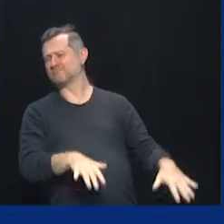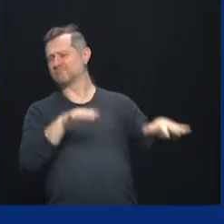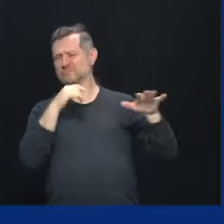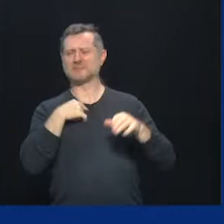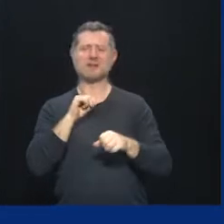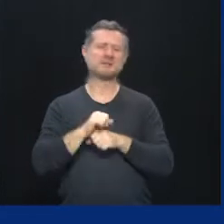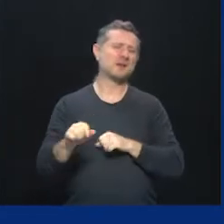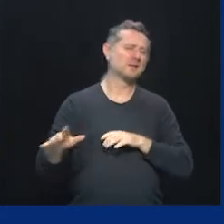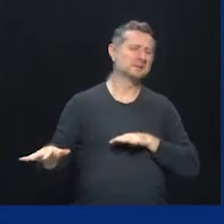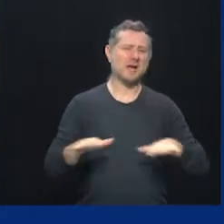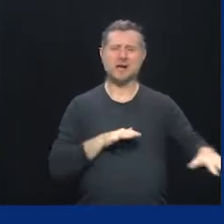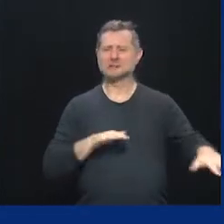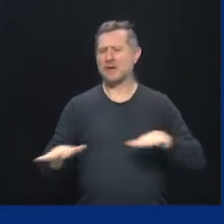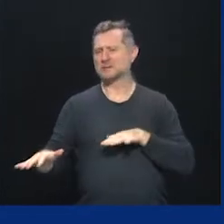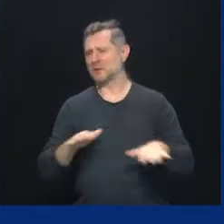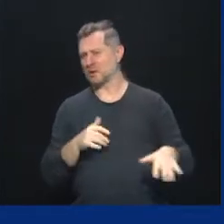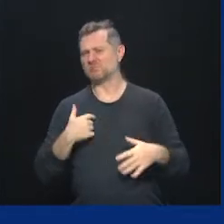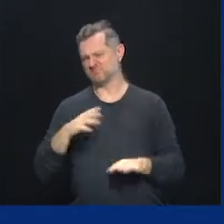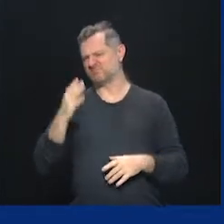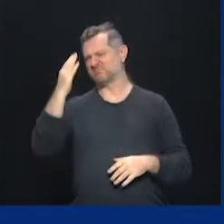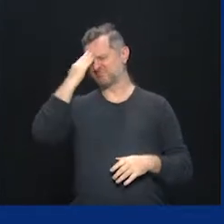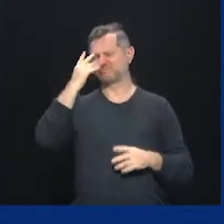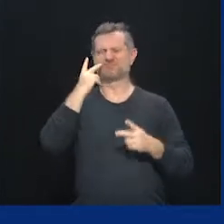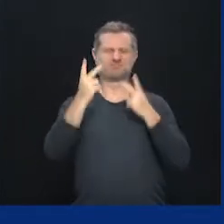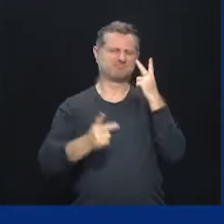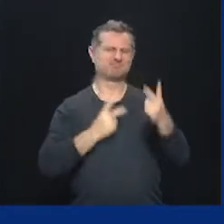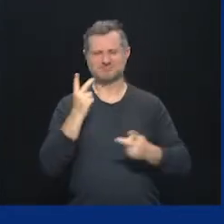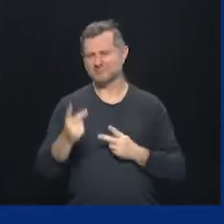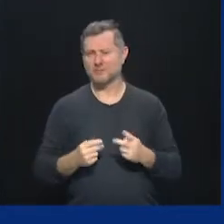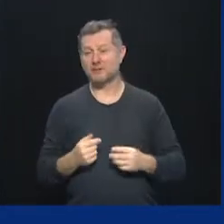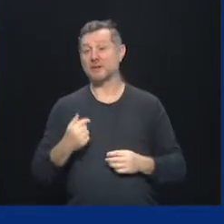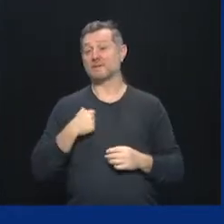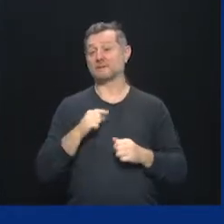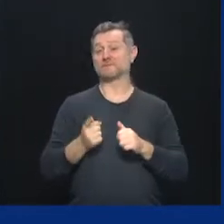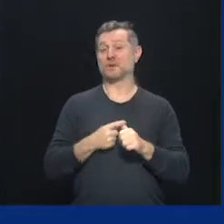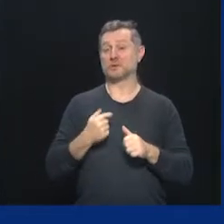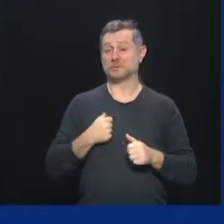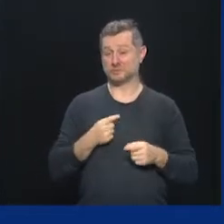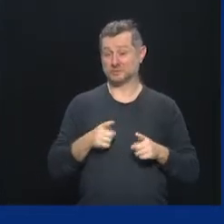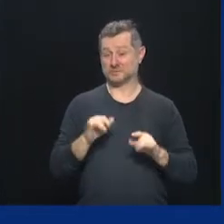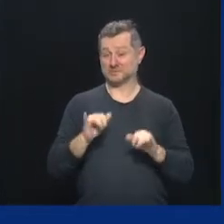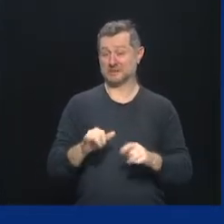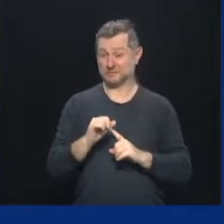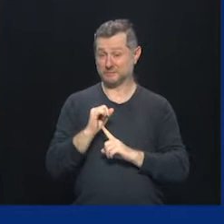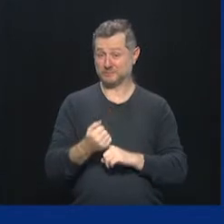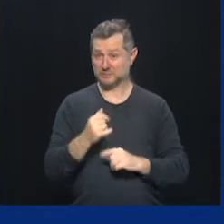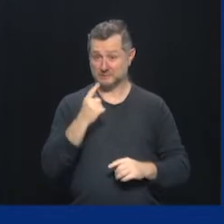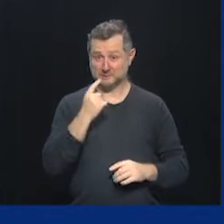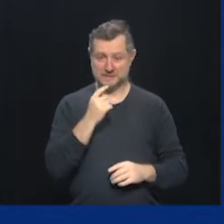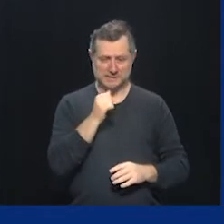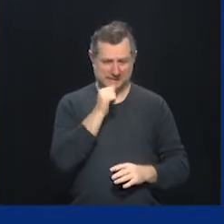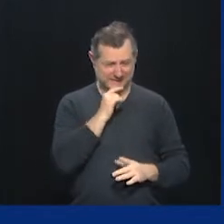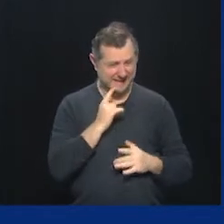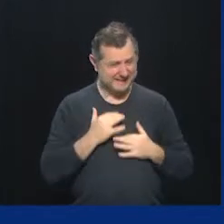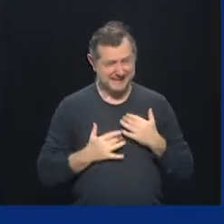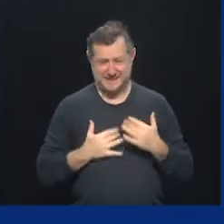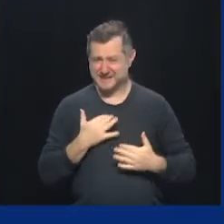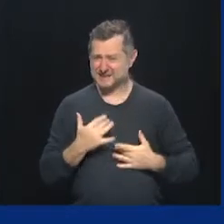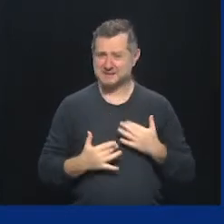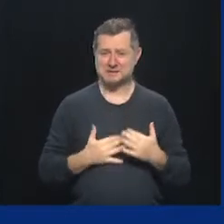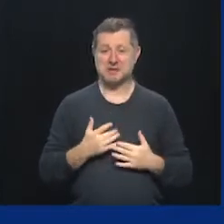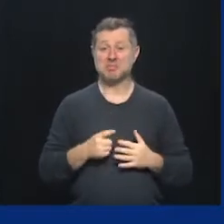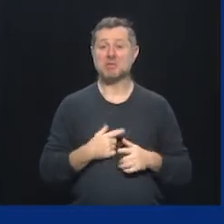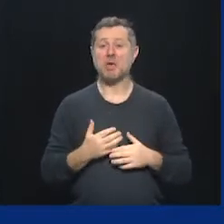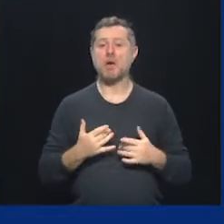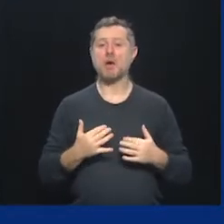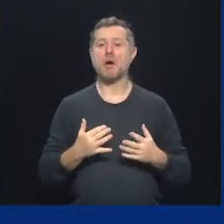takes. And the first part you do is you survive. You get through the episodic event. They show up. We've been showing